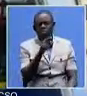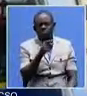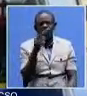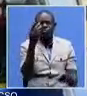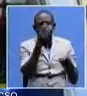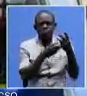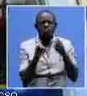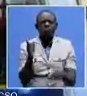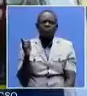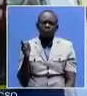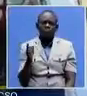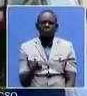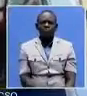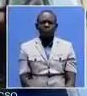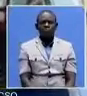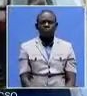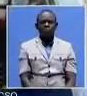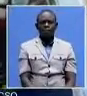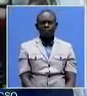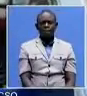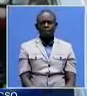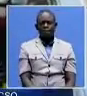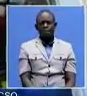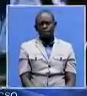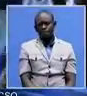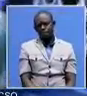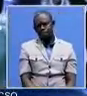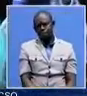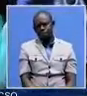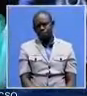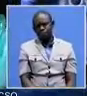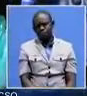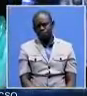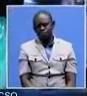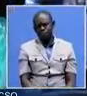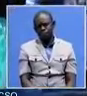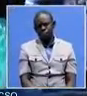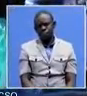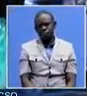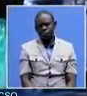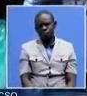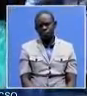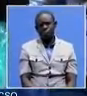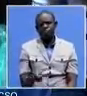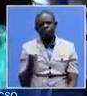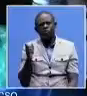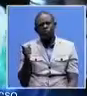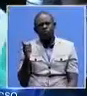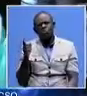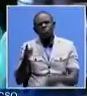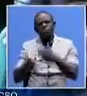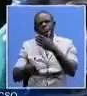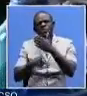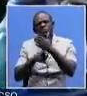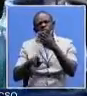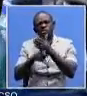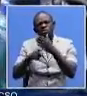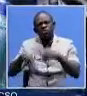And selling of homemade herbal food and beverages on the streets and in home shops has become